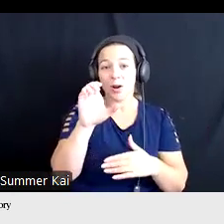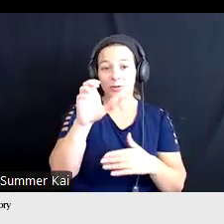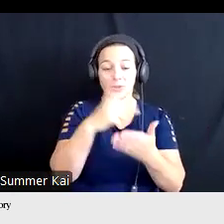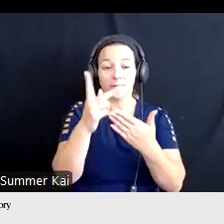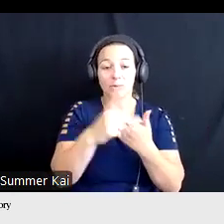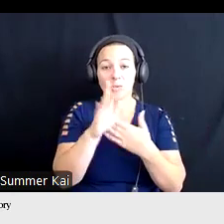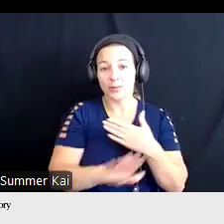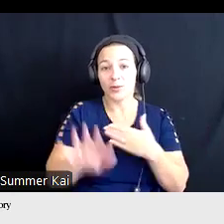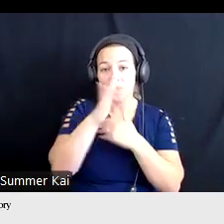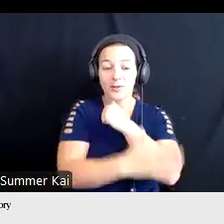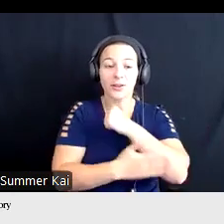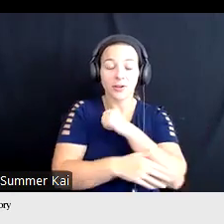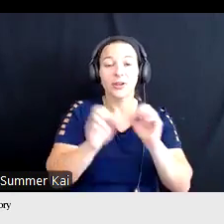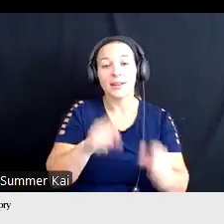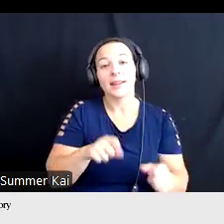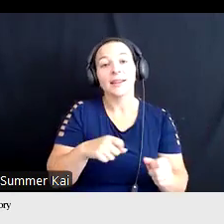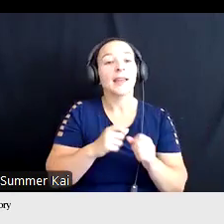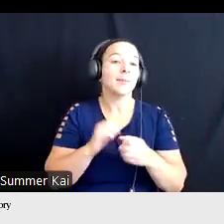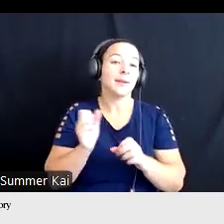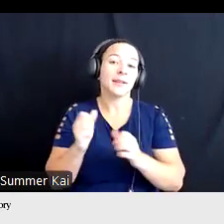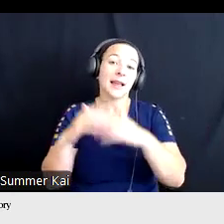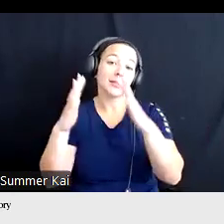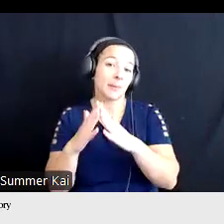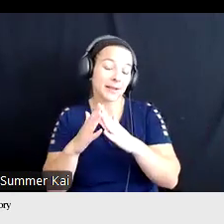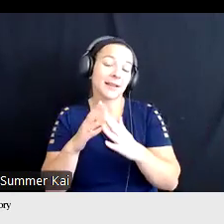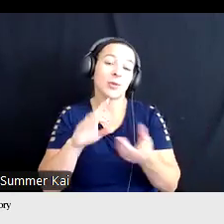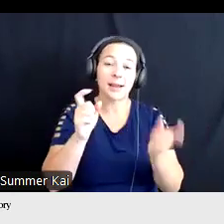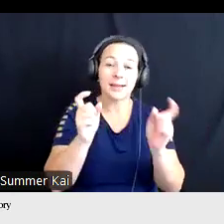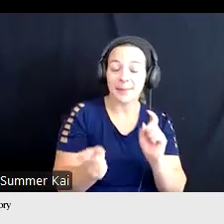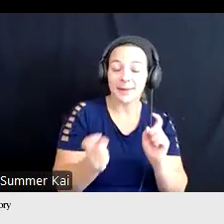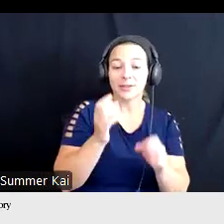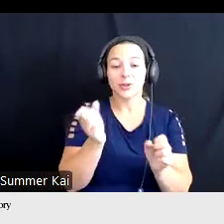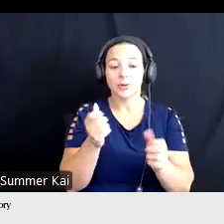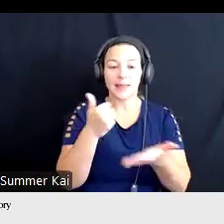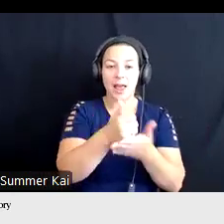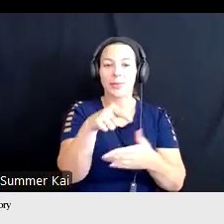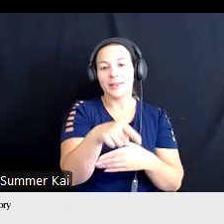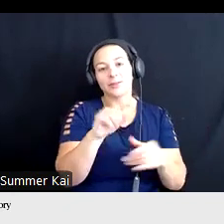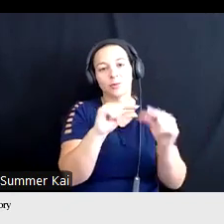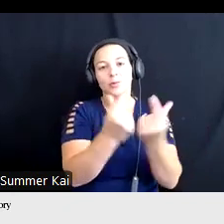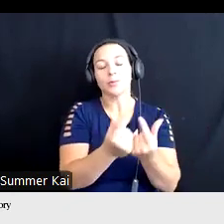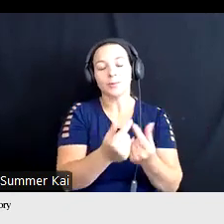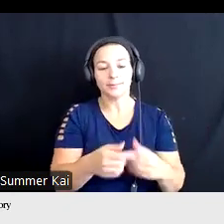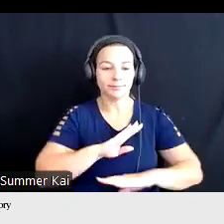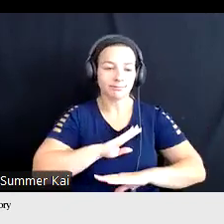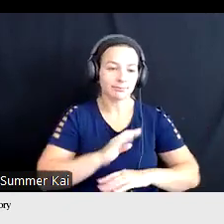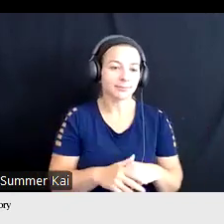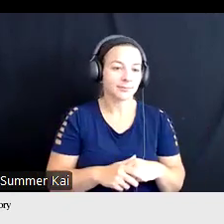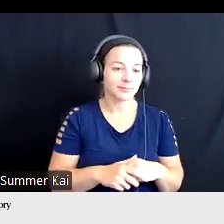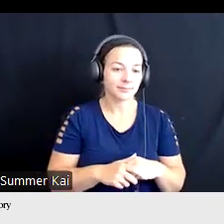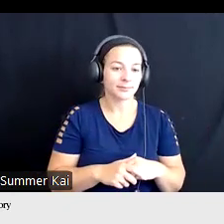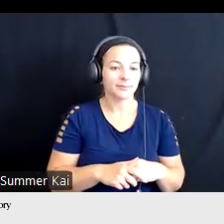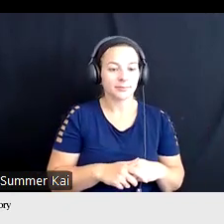can be replicated or adapted to further fill this fill this gap. Next slide, please.